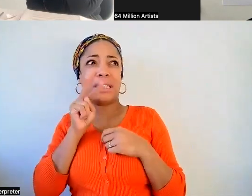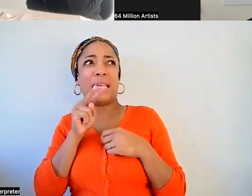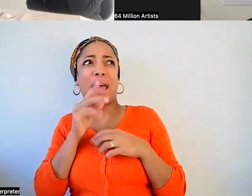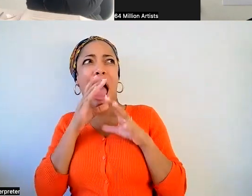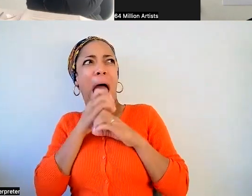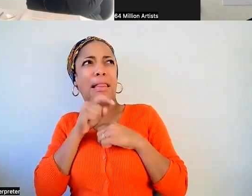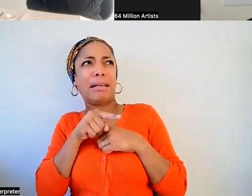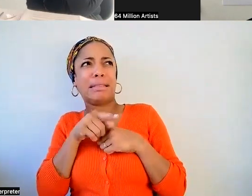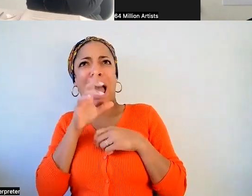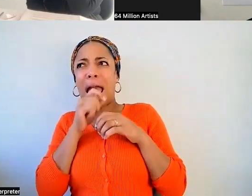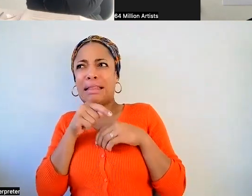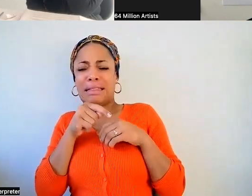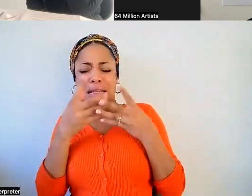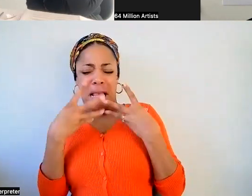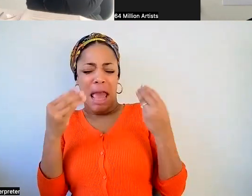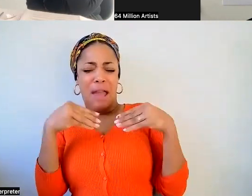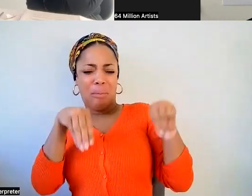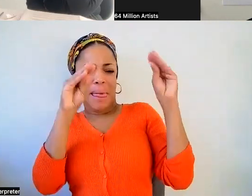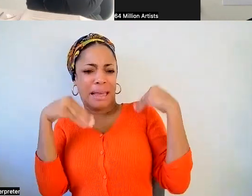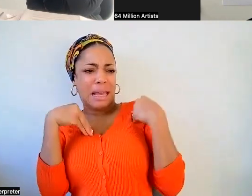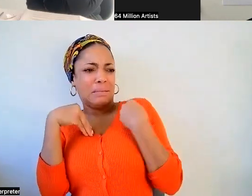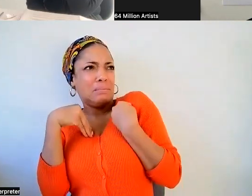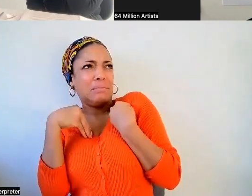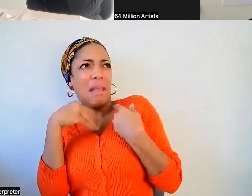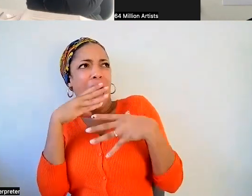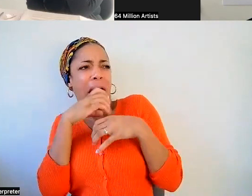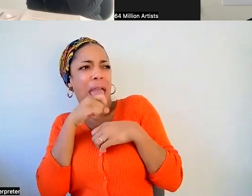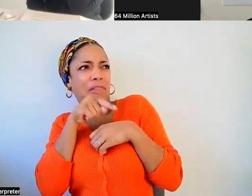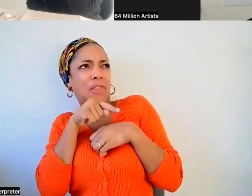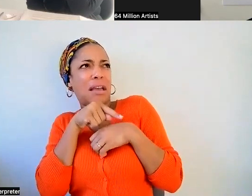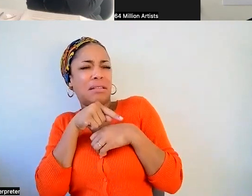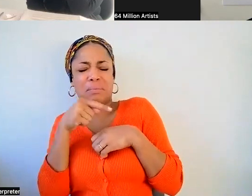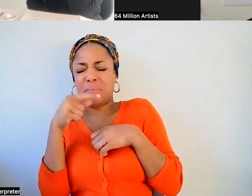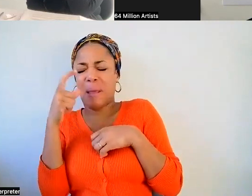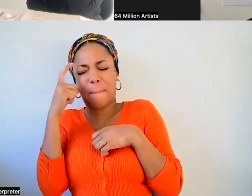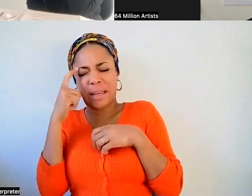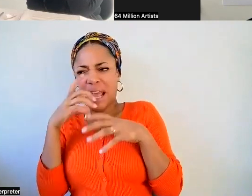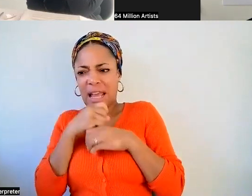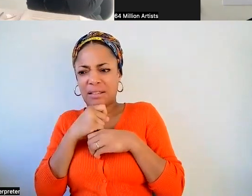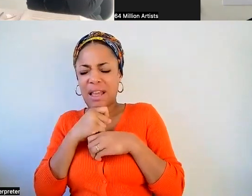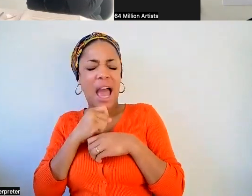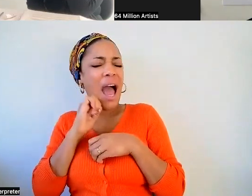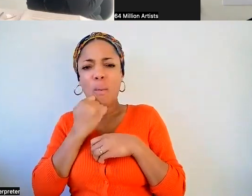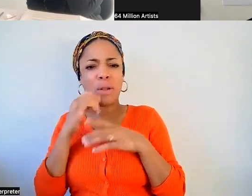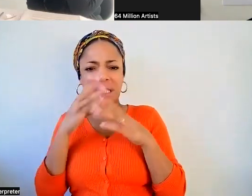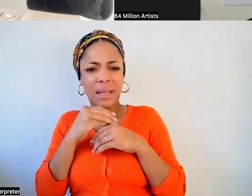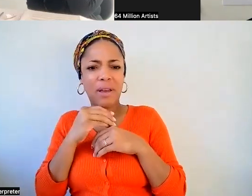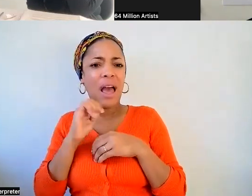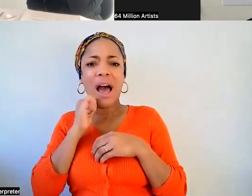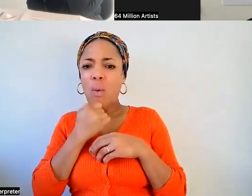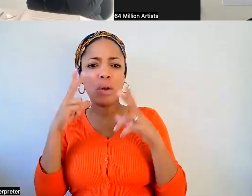this. I hate the hairy blanket. I hate the army camp bed. And I'm not going to sleep. And I used to lie there like that.